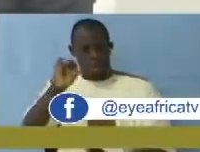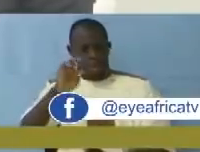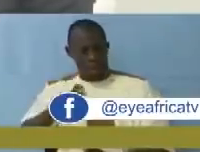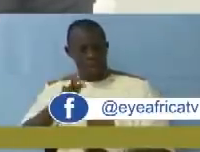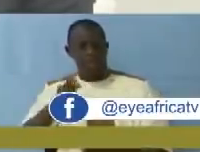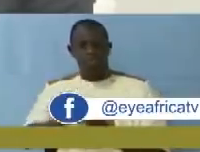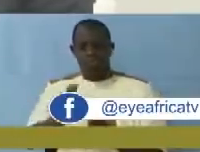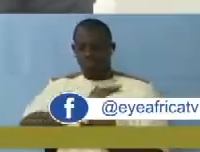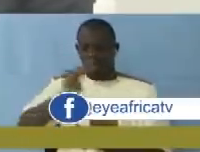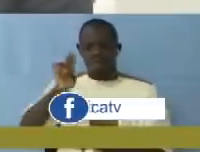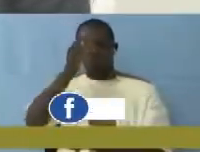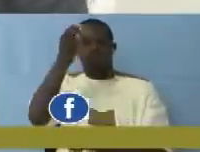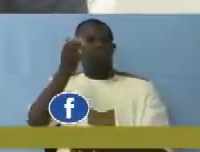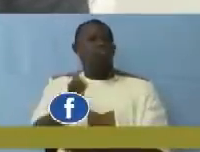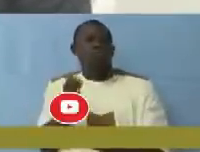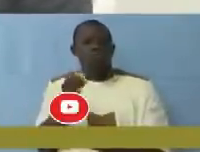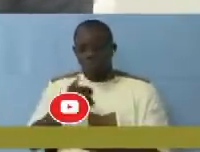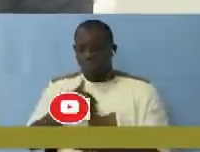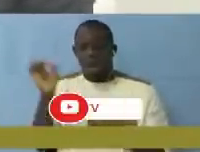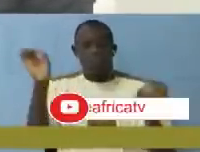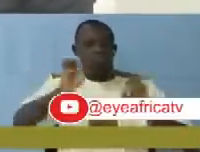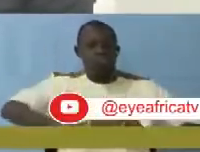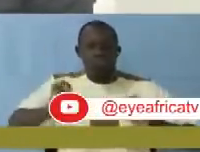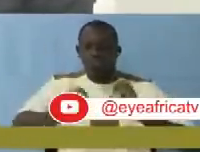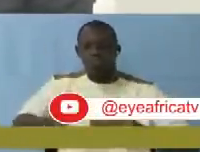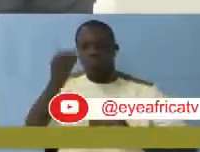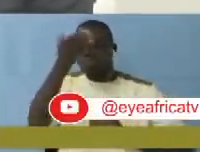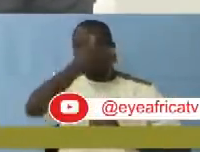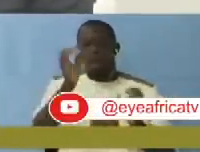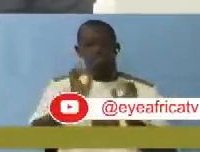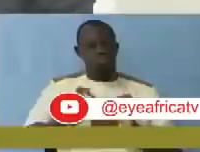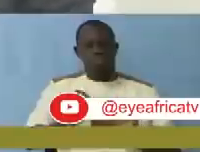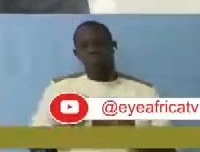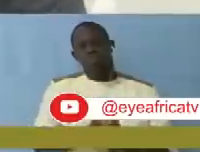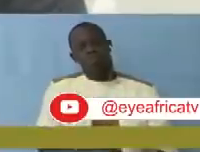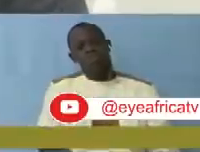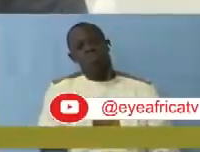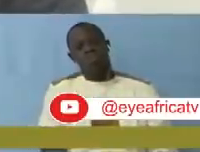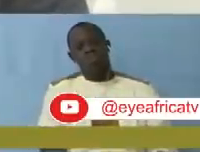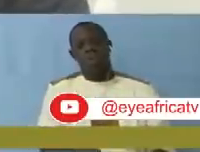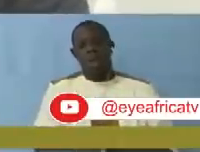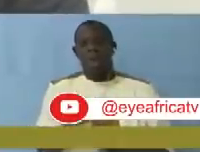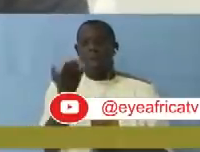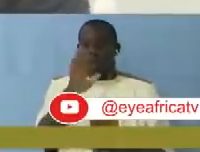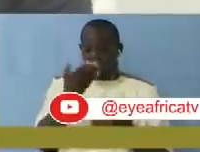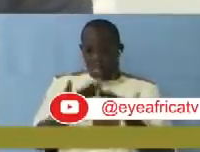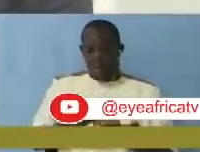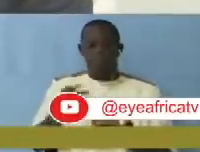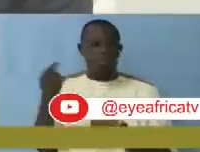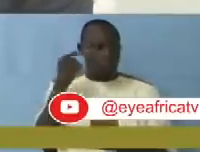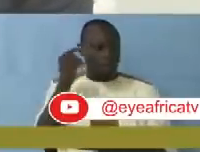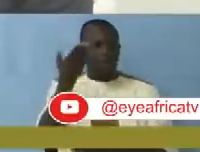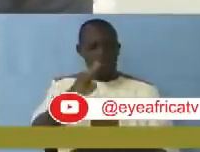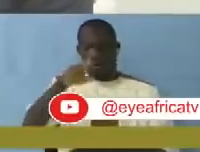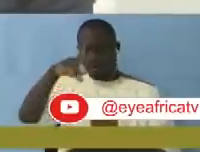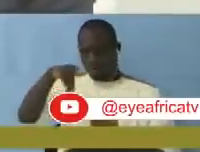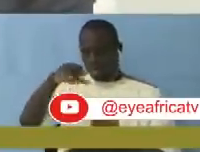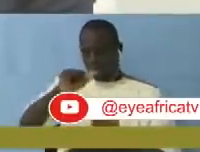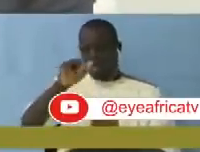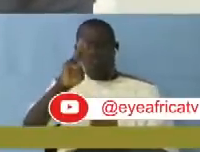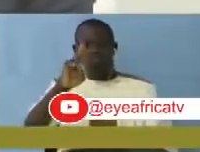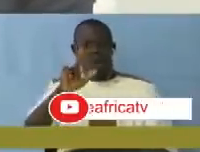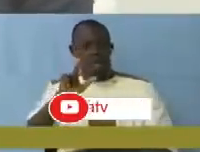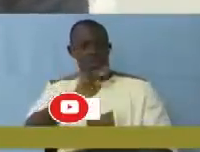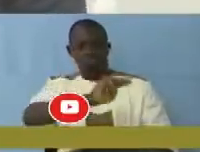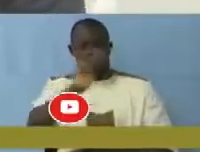no, it's not true, I was not there. Hani ntenje manke tonya de ntenje. Maybe we are now hearing from Paul, no,